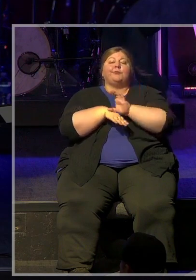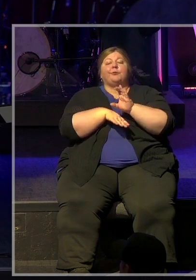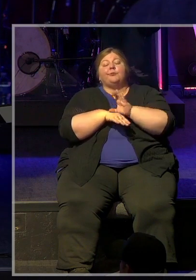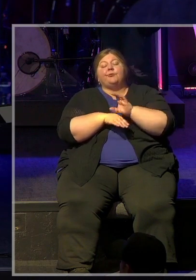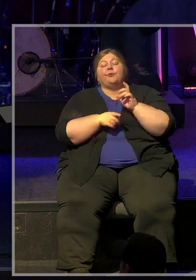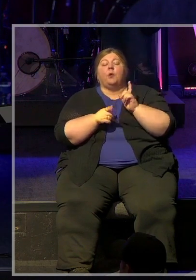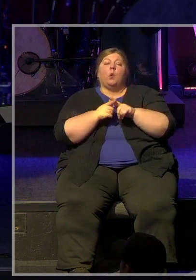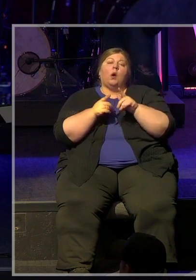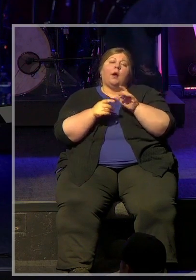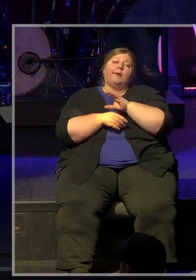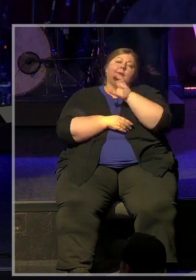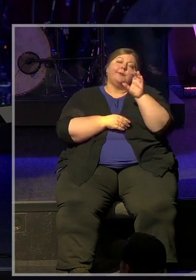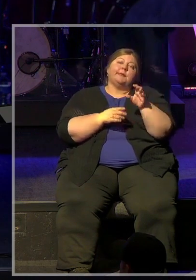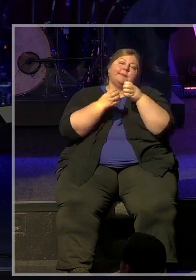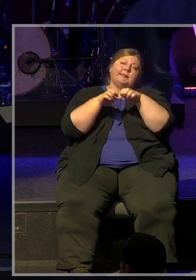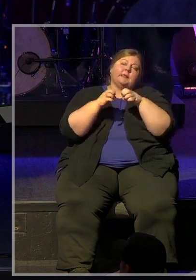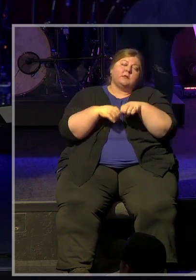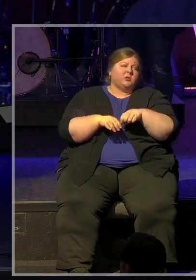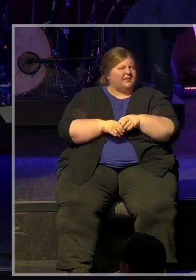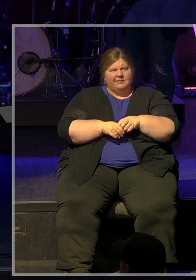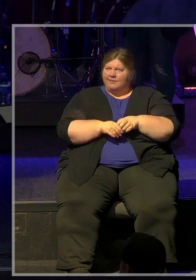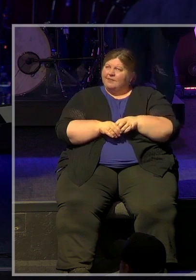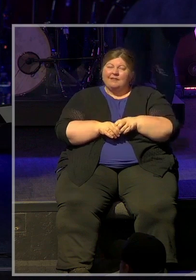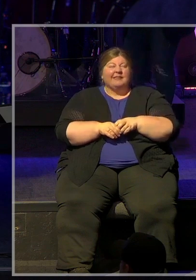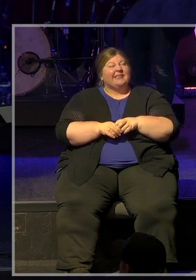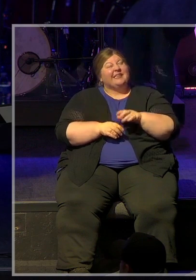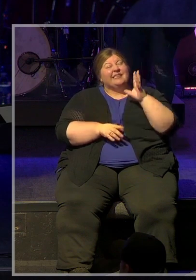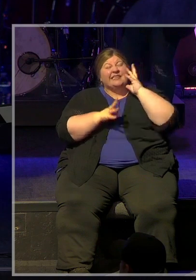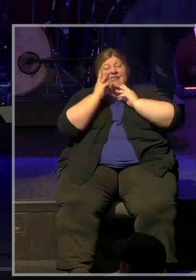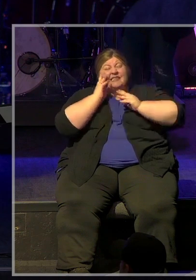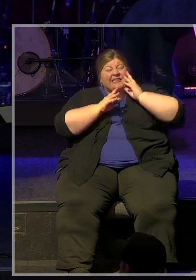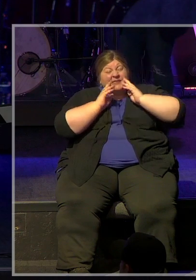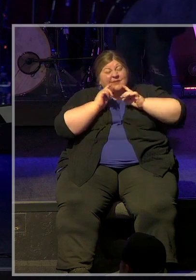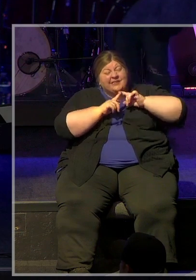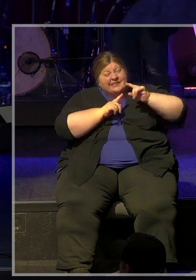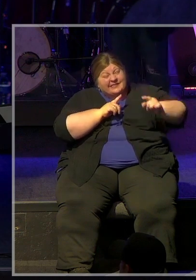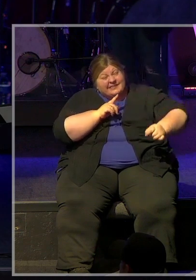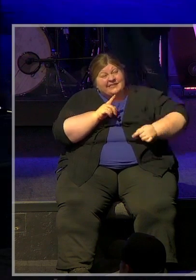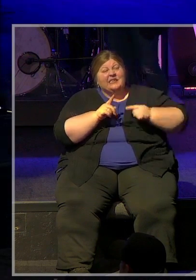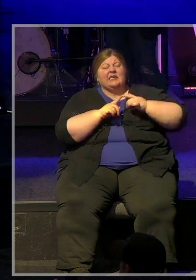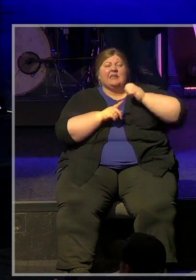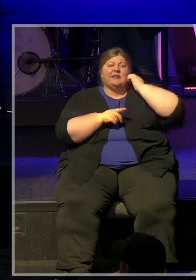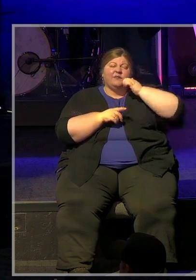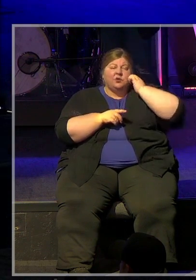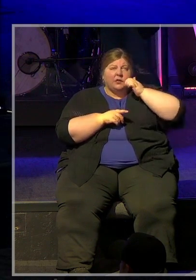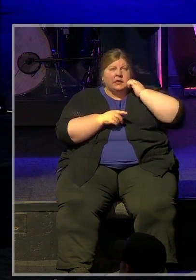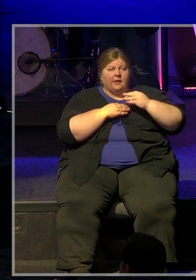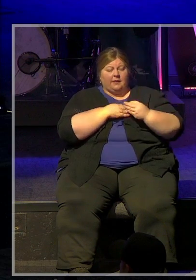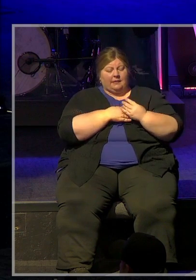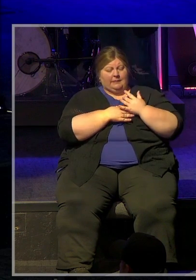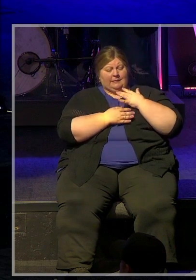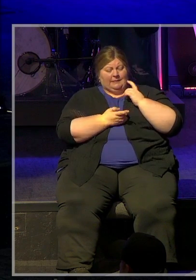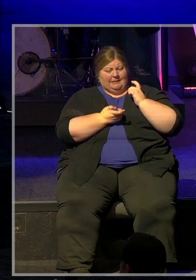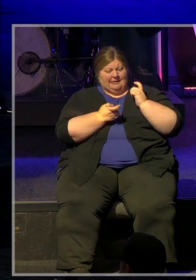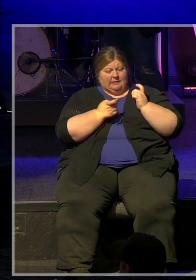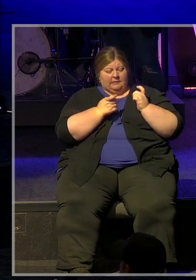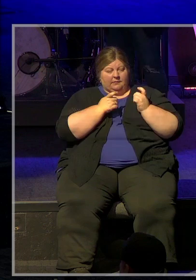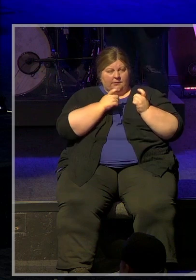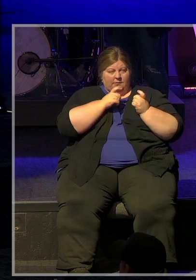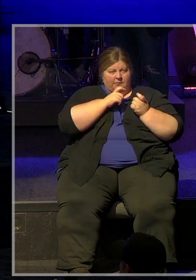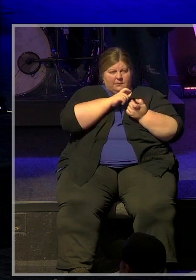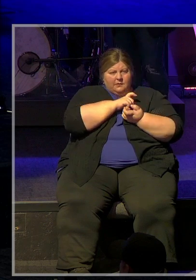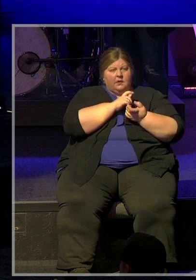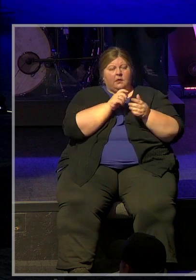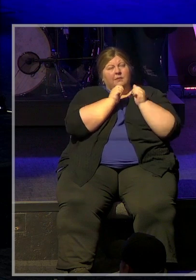Easter. It's an entire experience that God has invited us into that transforms us. That the longer